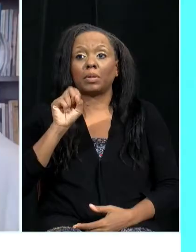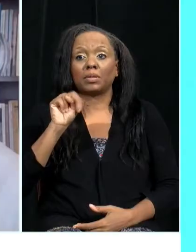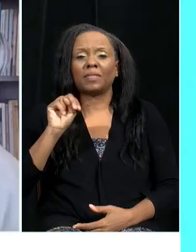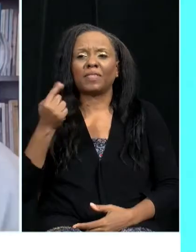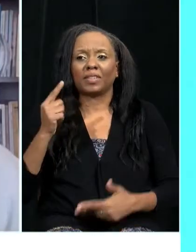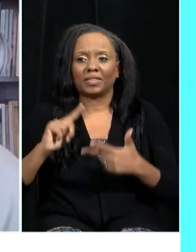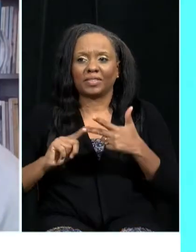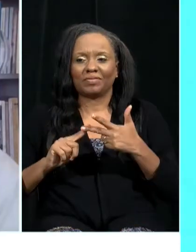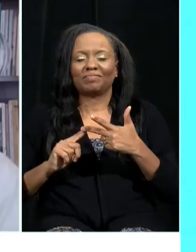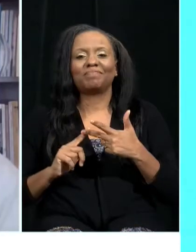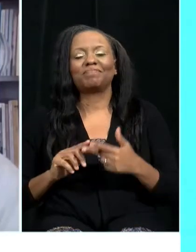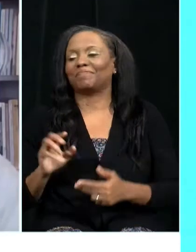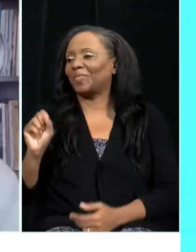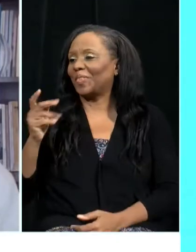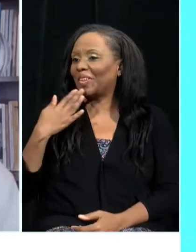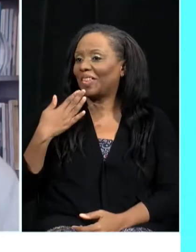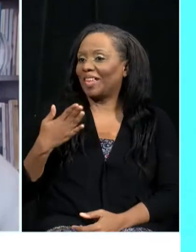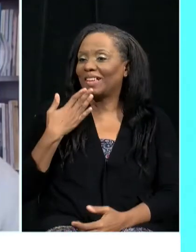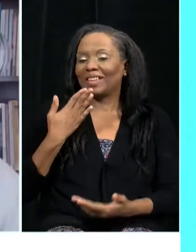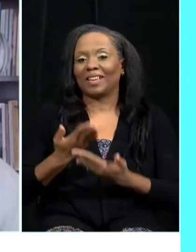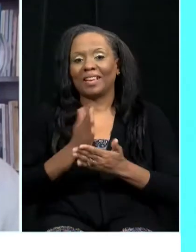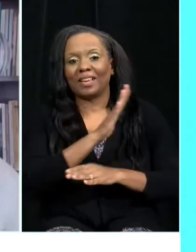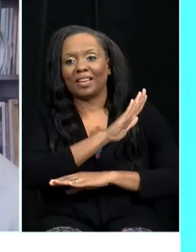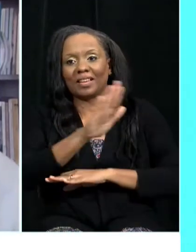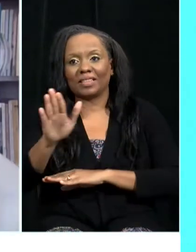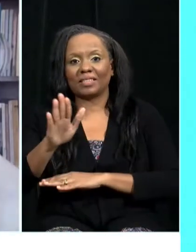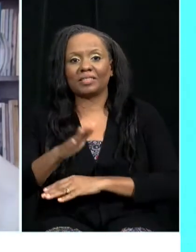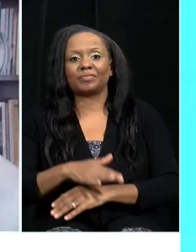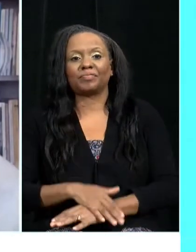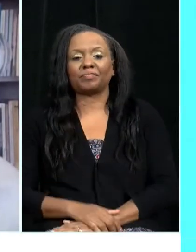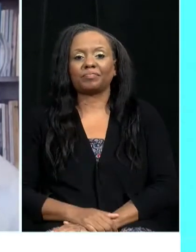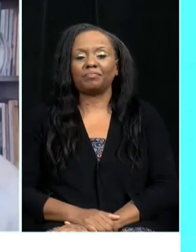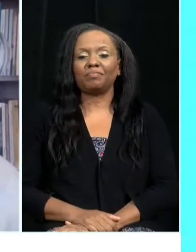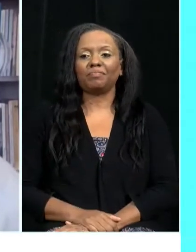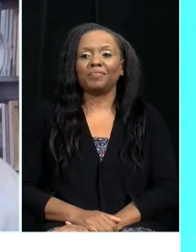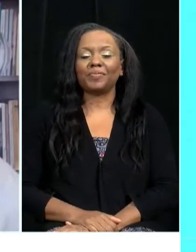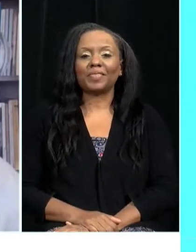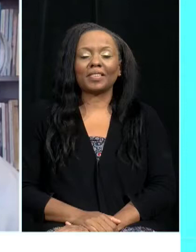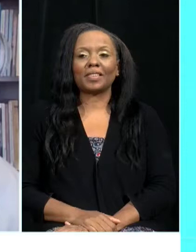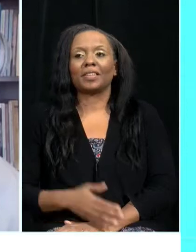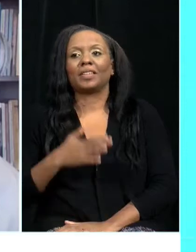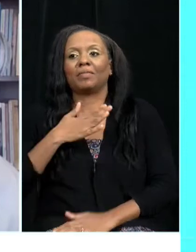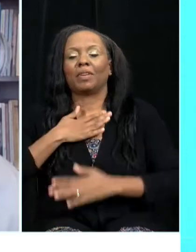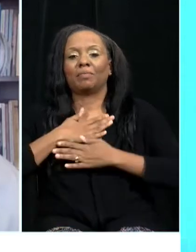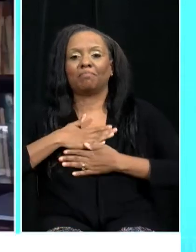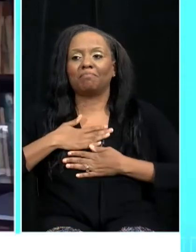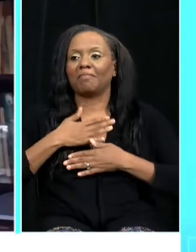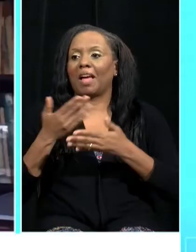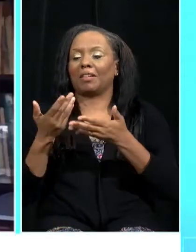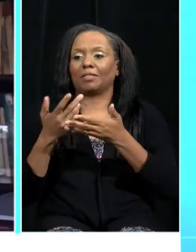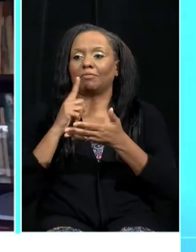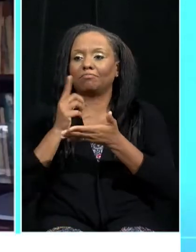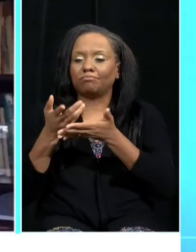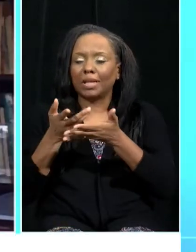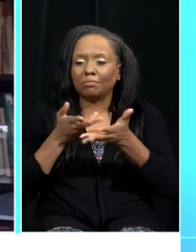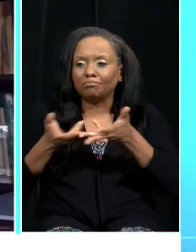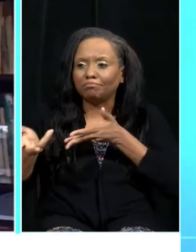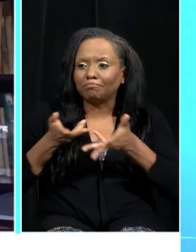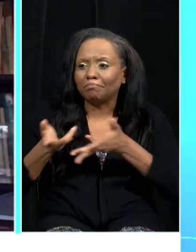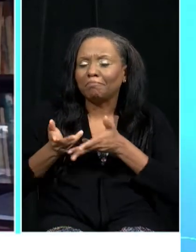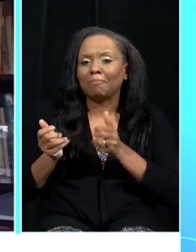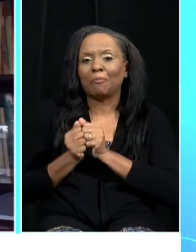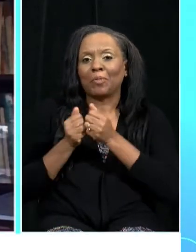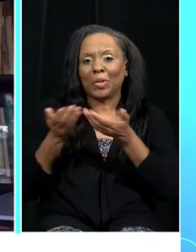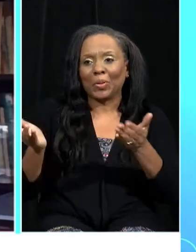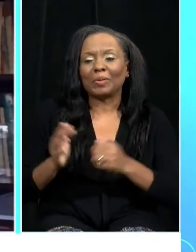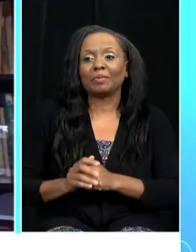Oh dear, thanks. Good afternoon. It's my pleasure to engage you and your viewers. So the growth projections